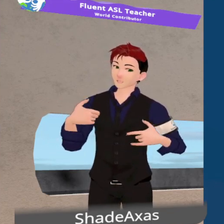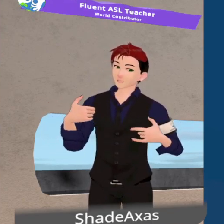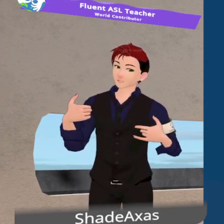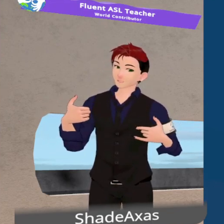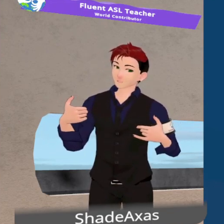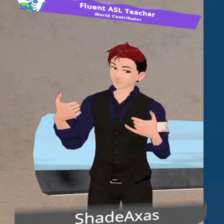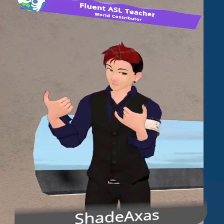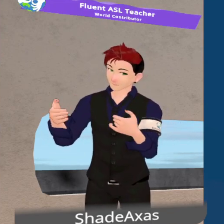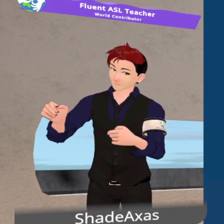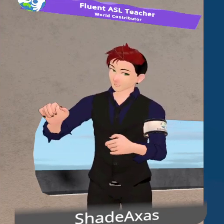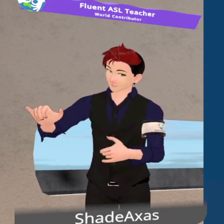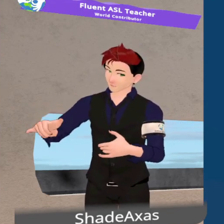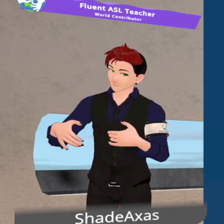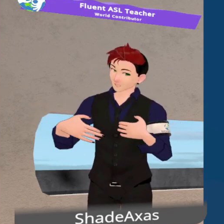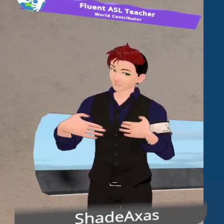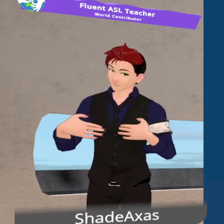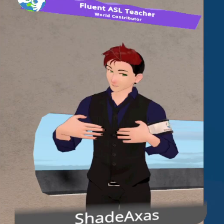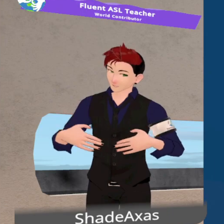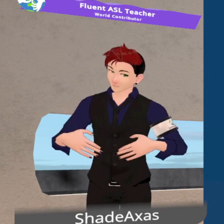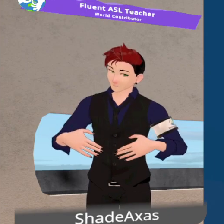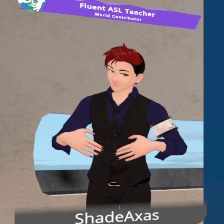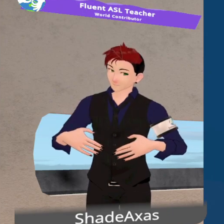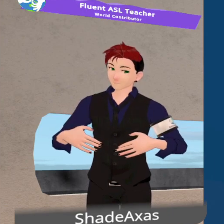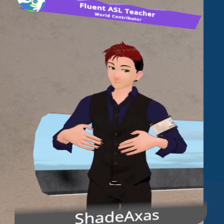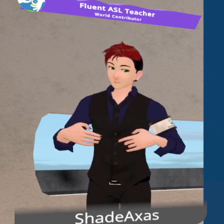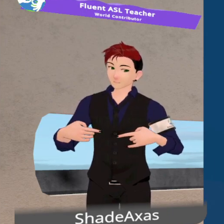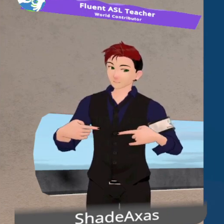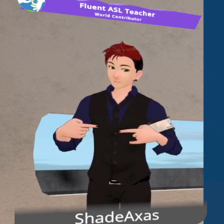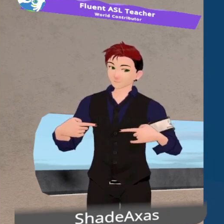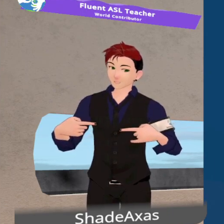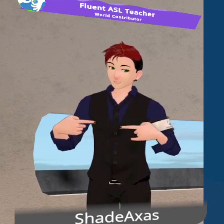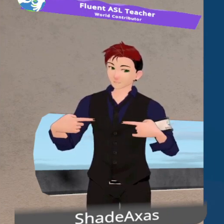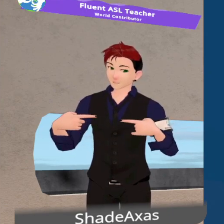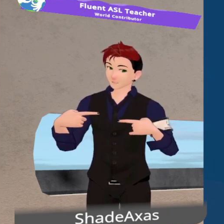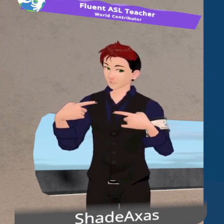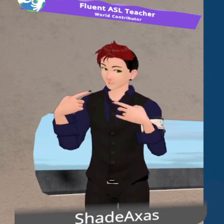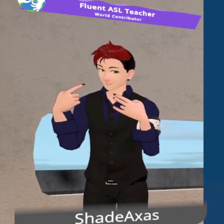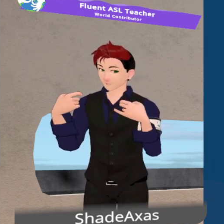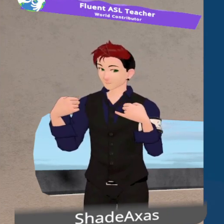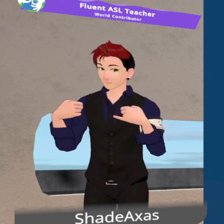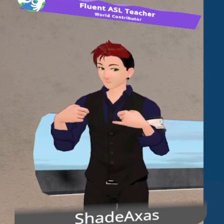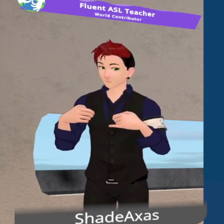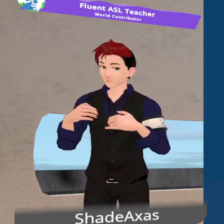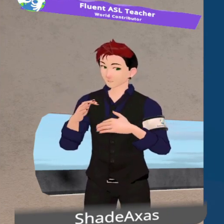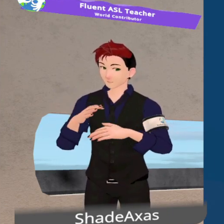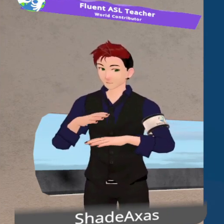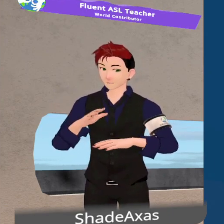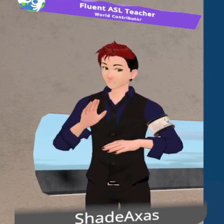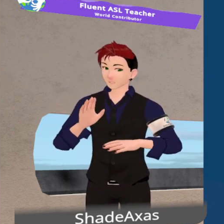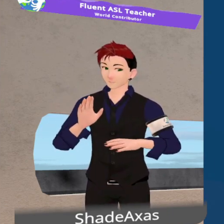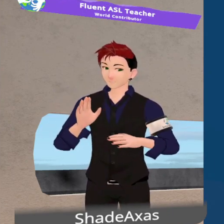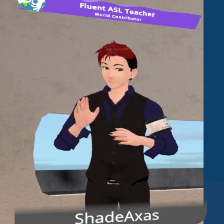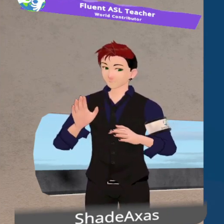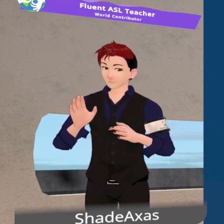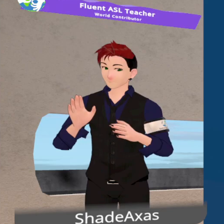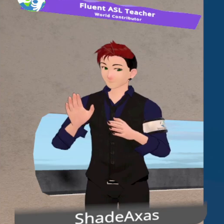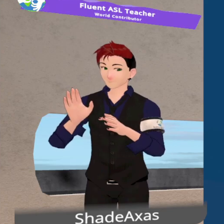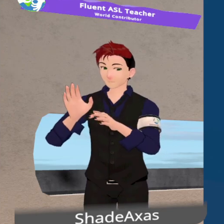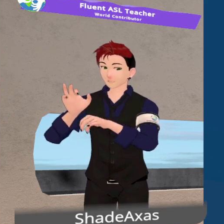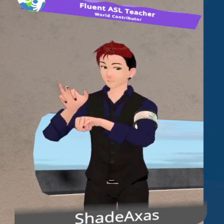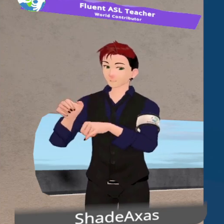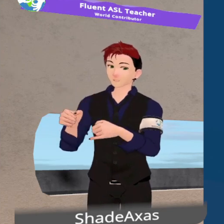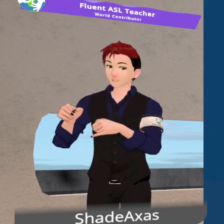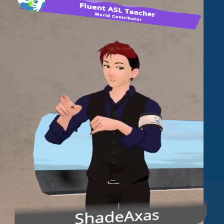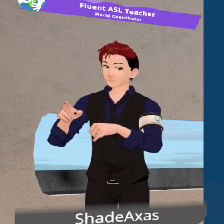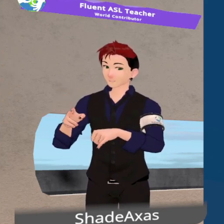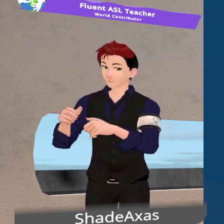so I tried those kind of avatars, and honestly it confused me more than just